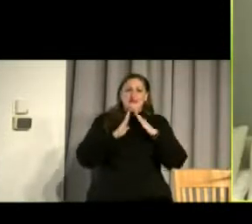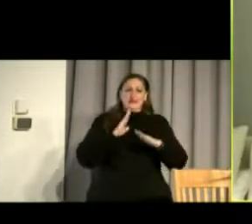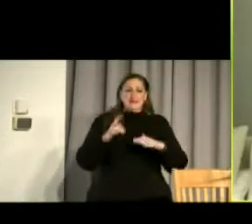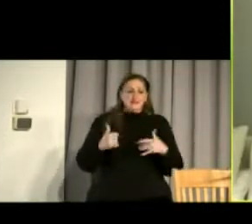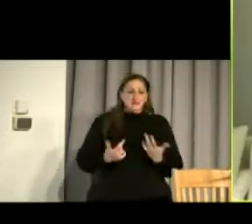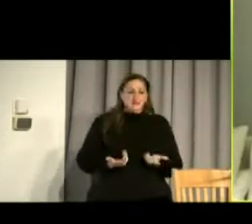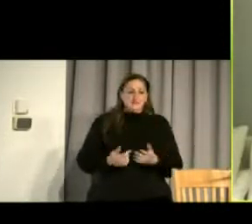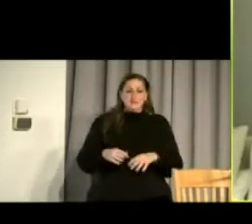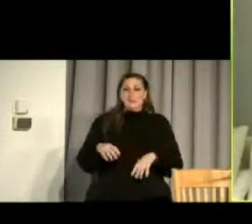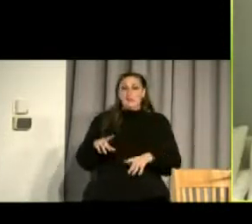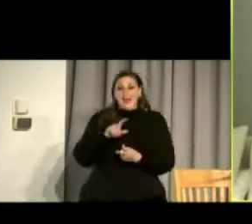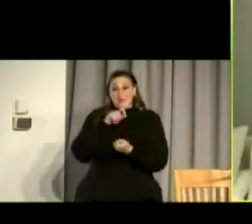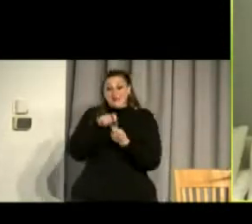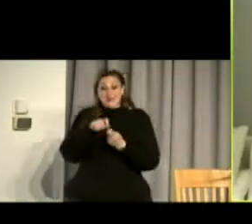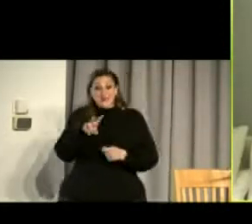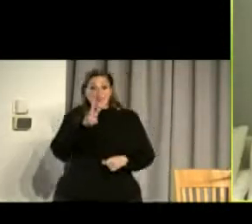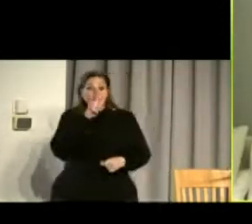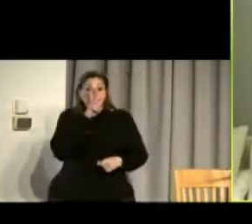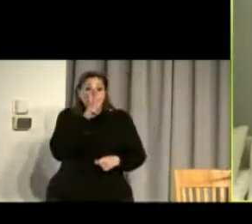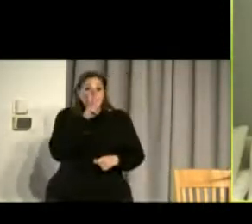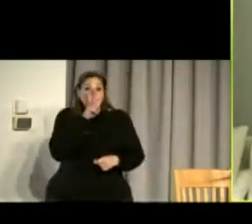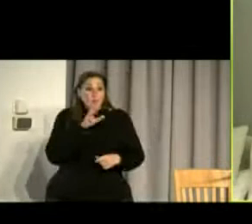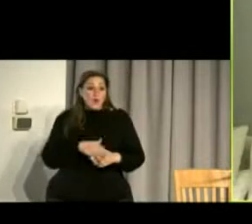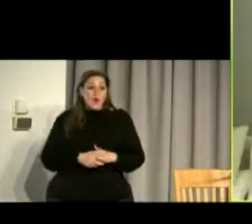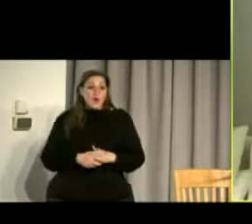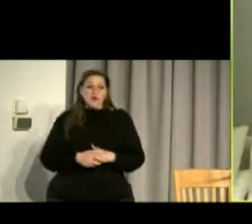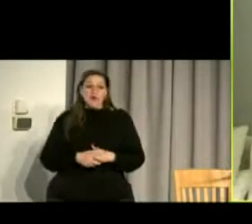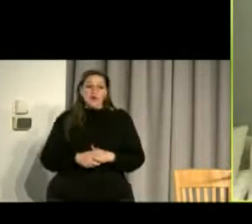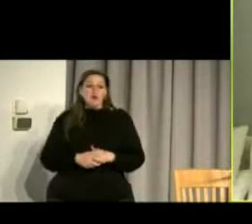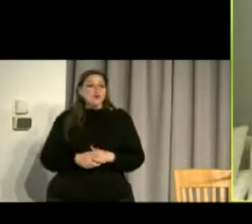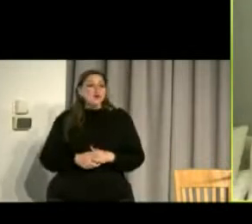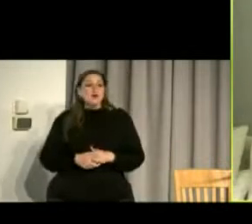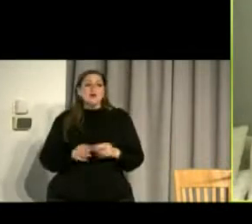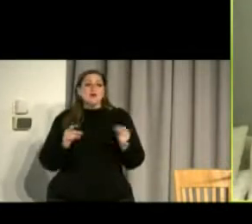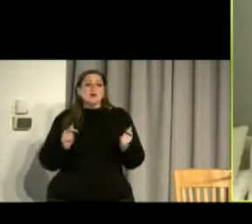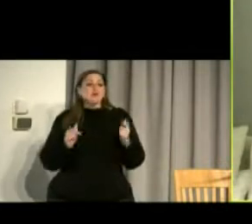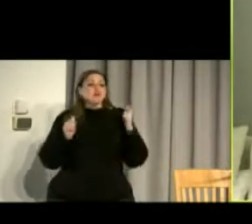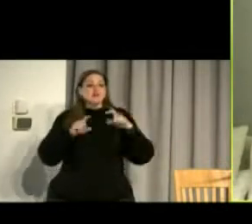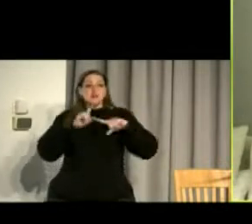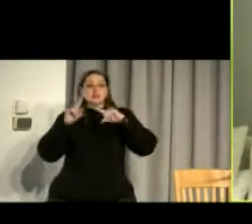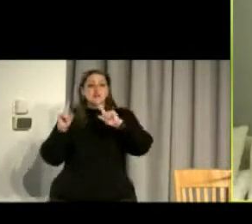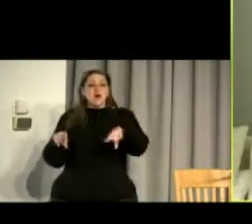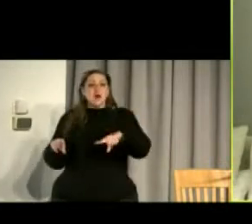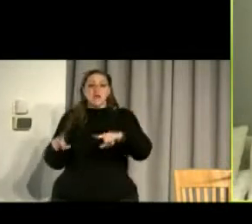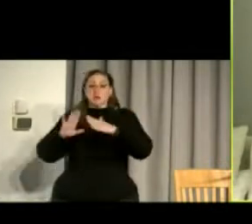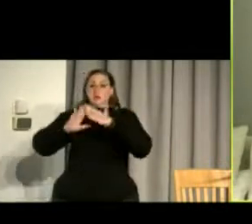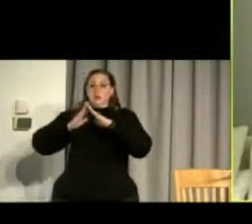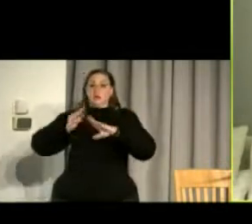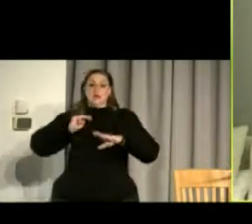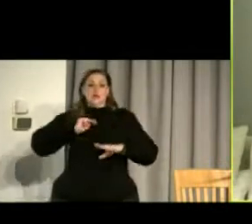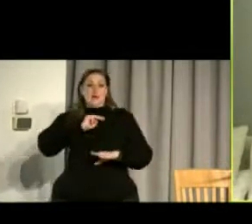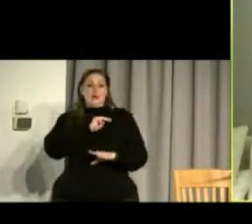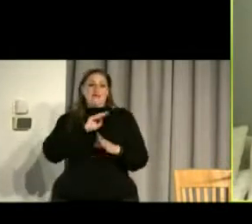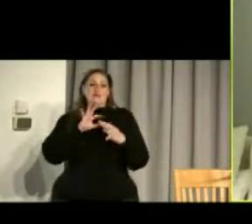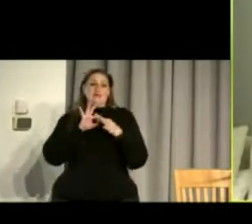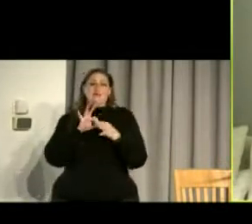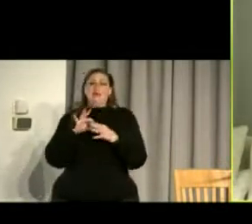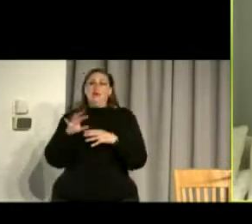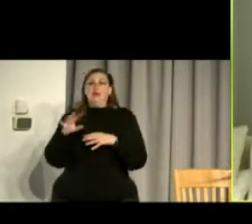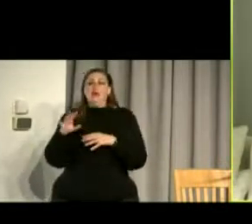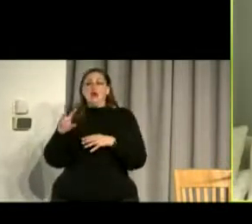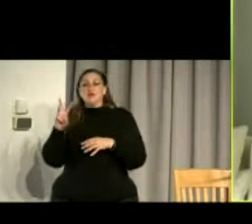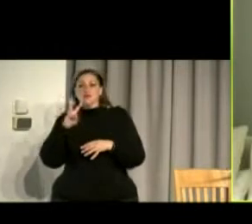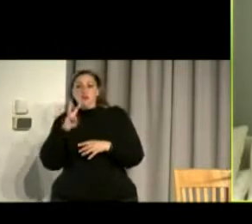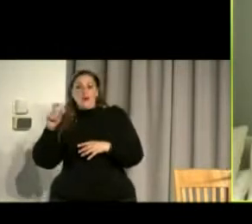about water, when we talk about rapid response, community members are now also talking about climate change and